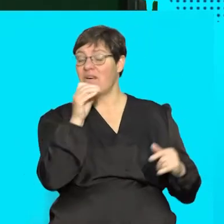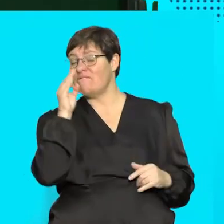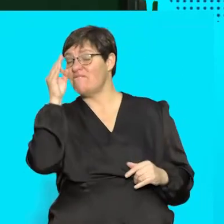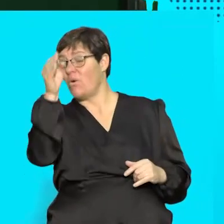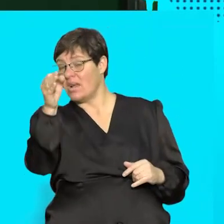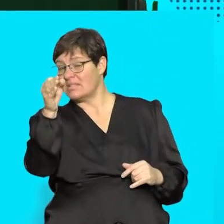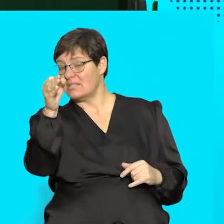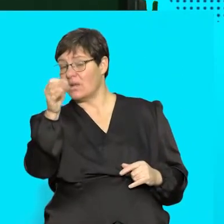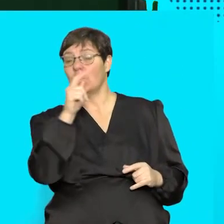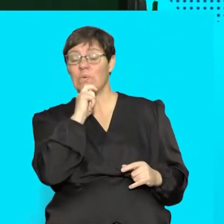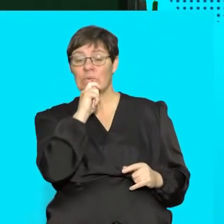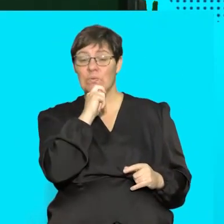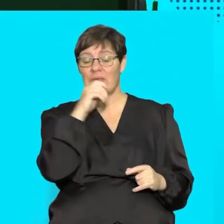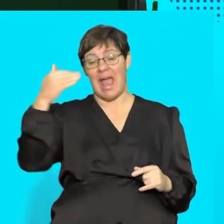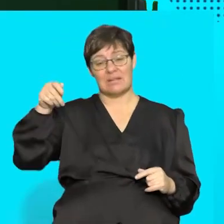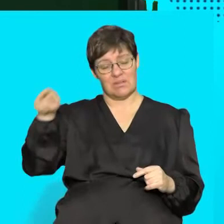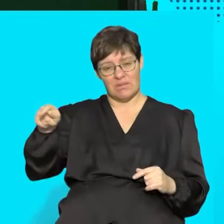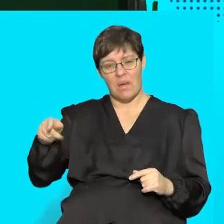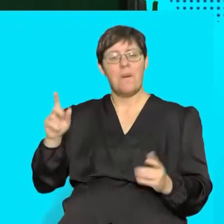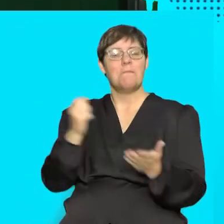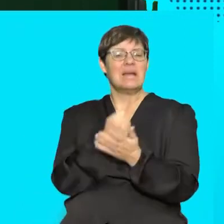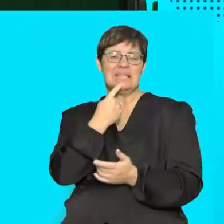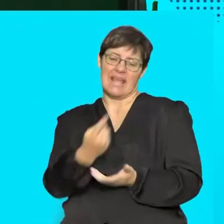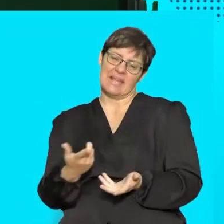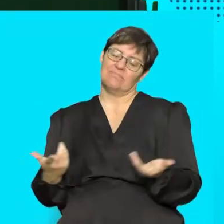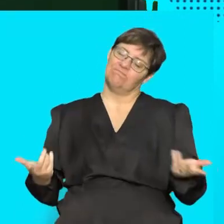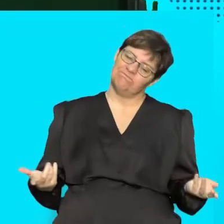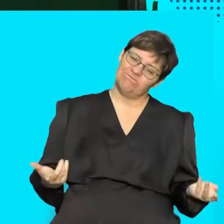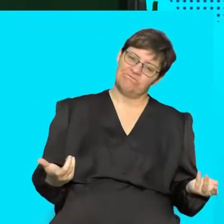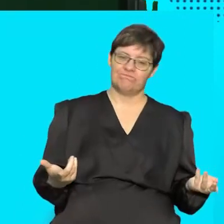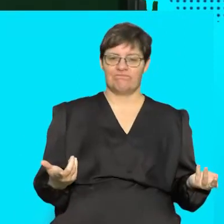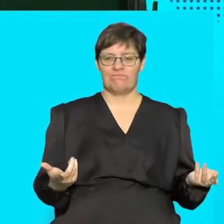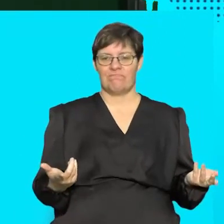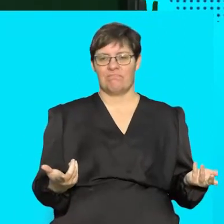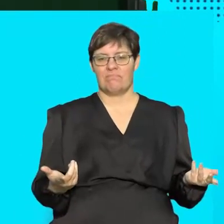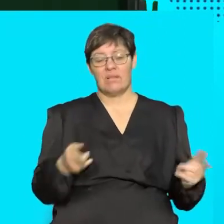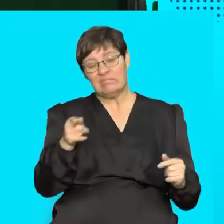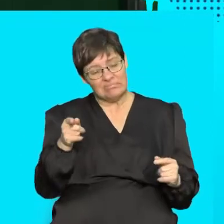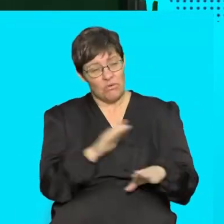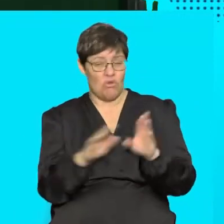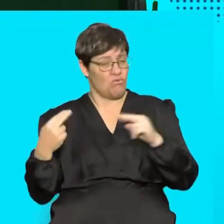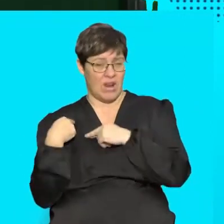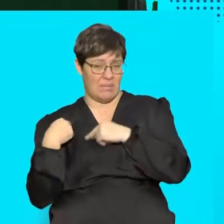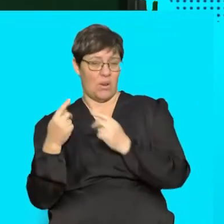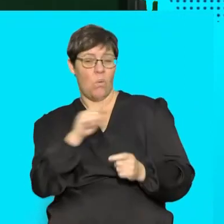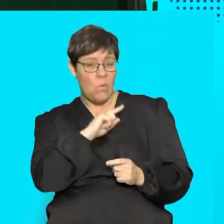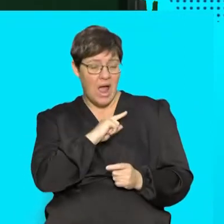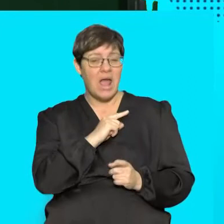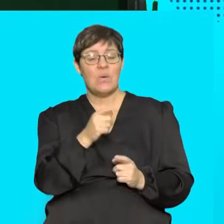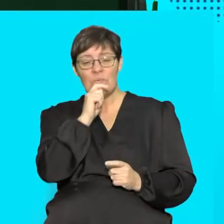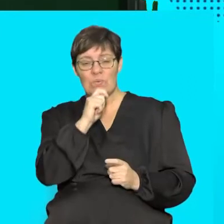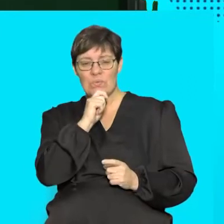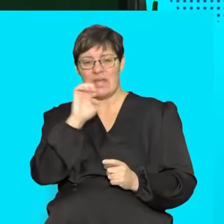forecast or predict using extrapolator, we just have to say, our answer is not reliable because we